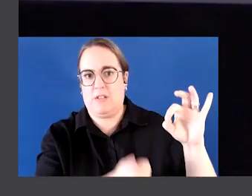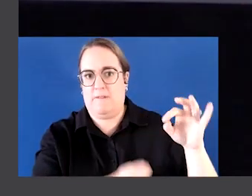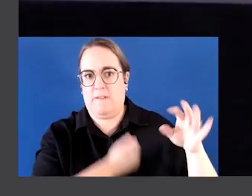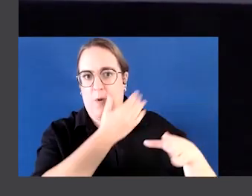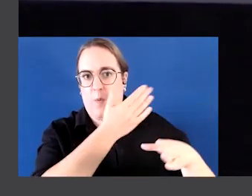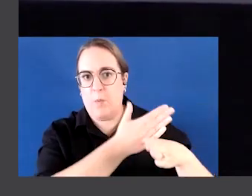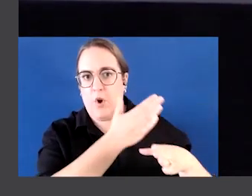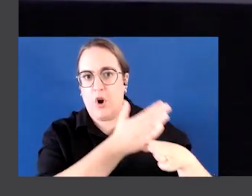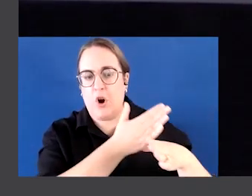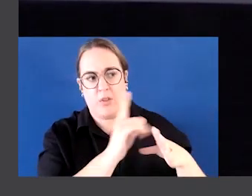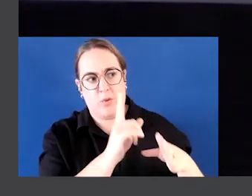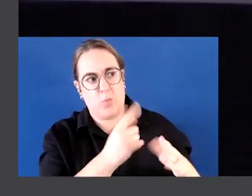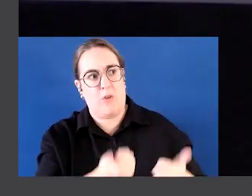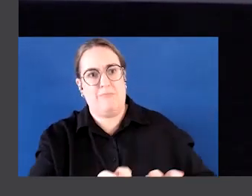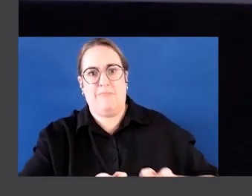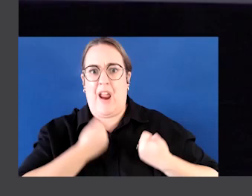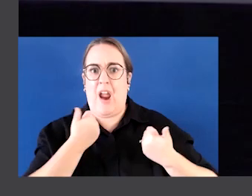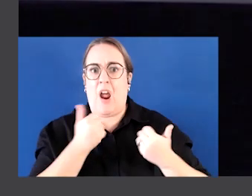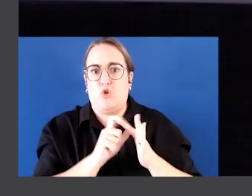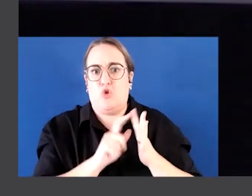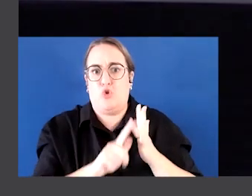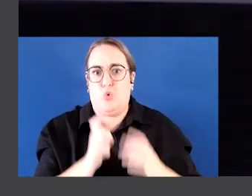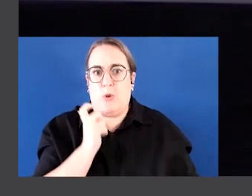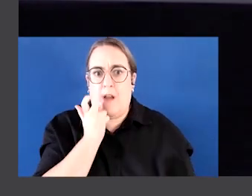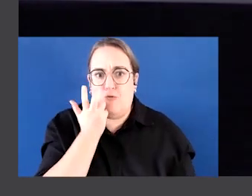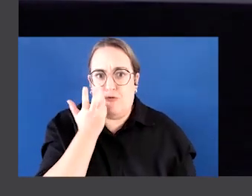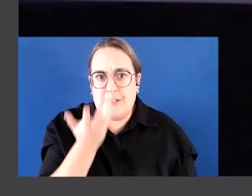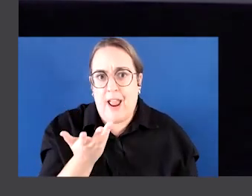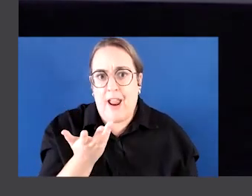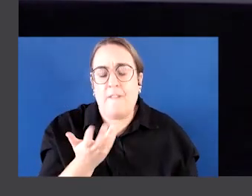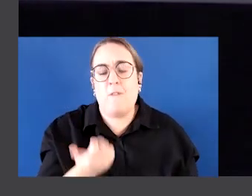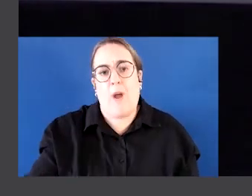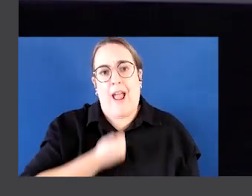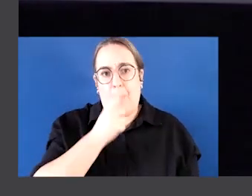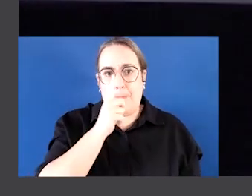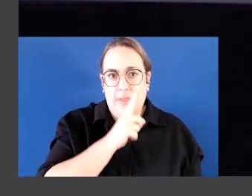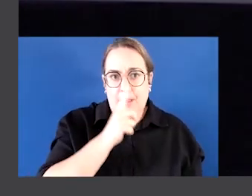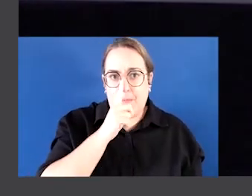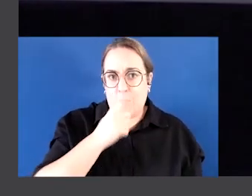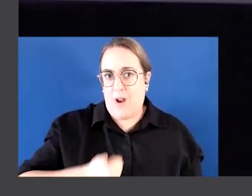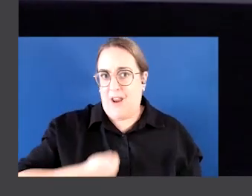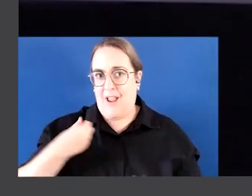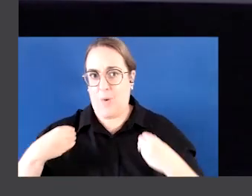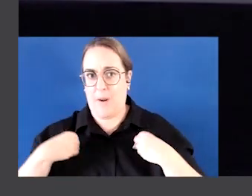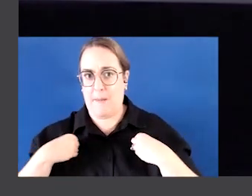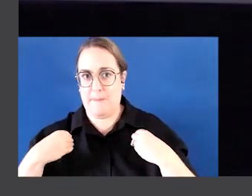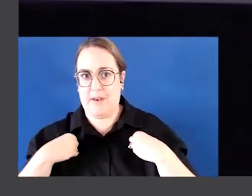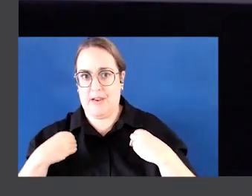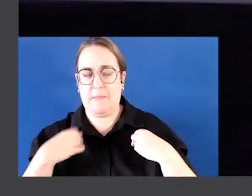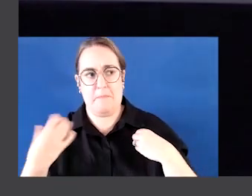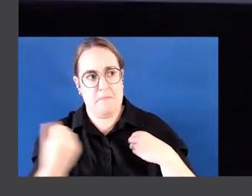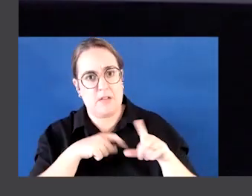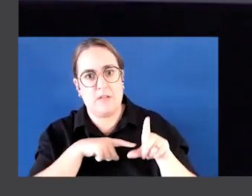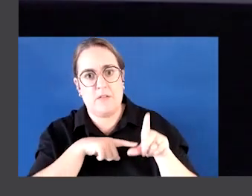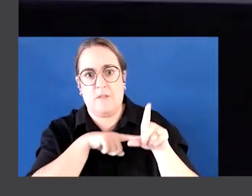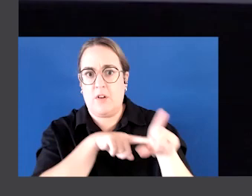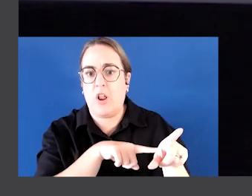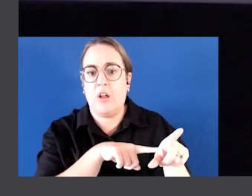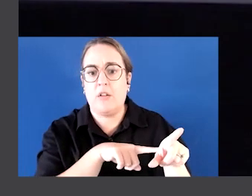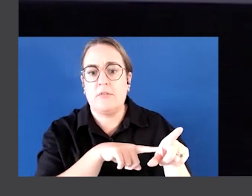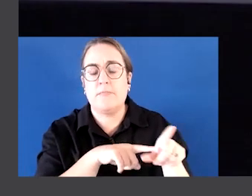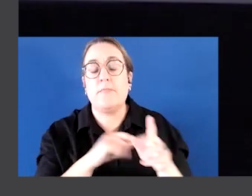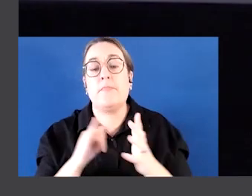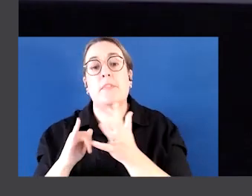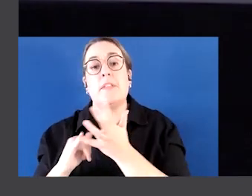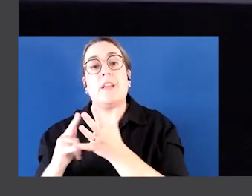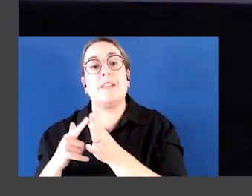we do. I think that's the best way of demonstrating the behaviours we expect from our people and our contractors. And I